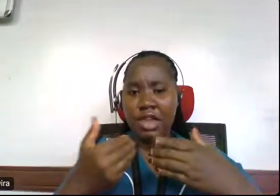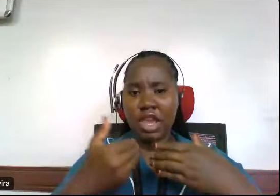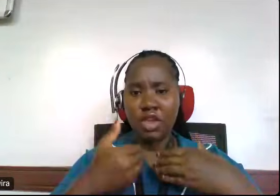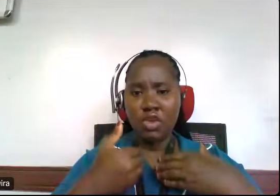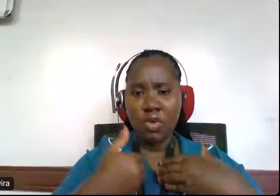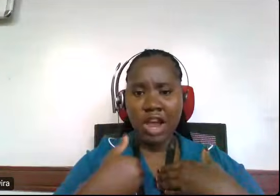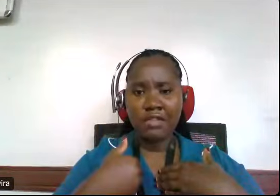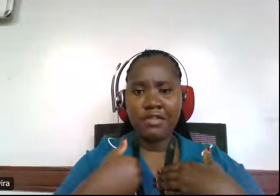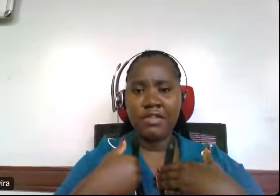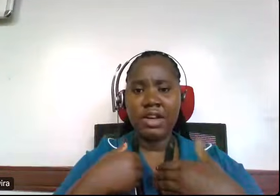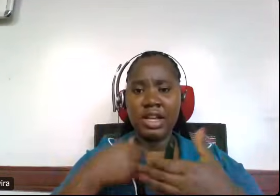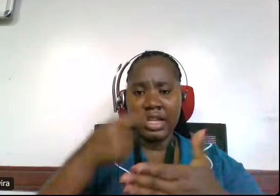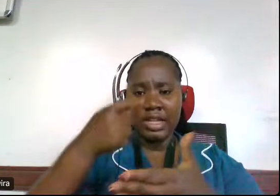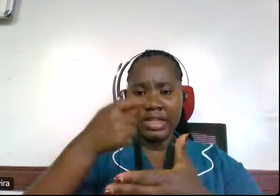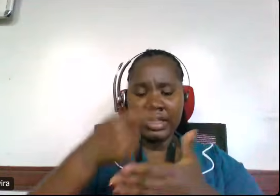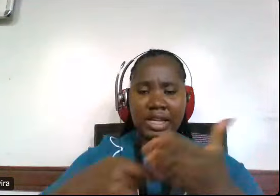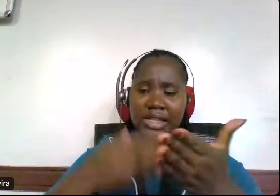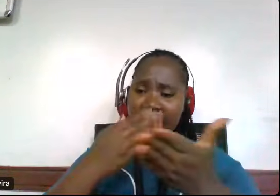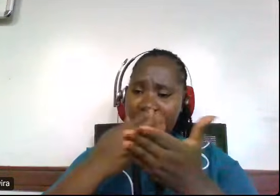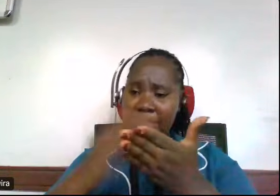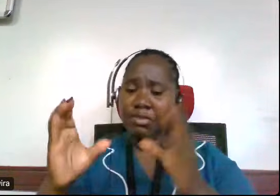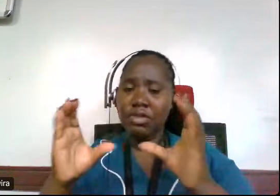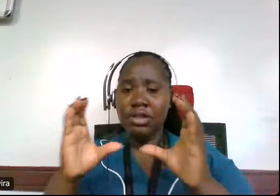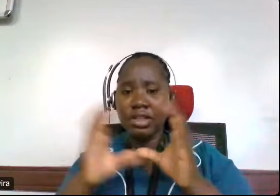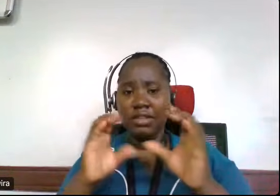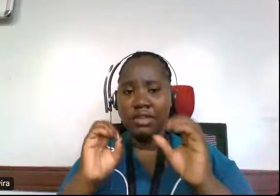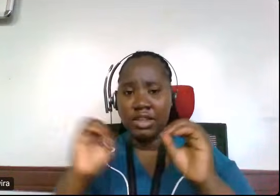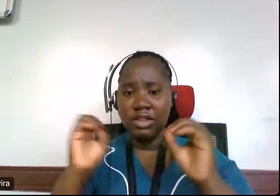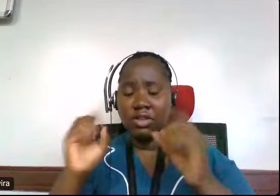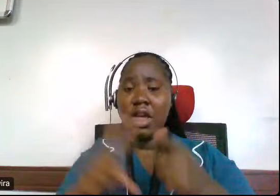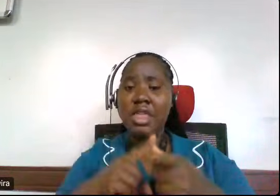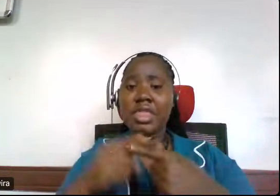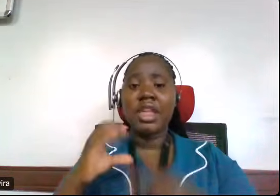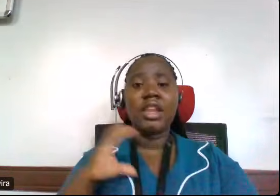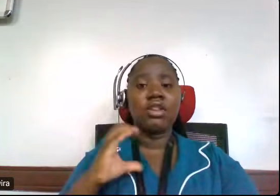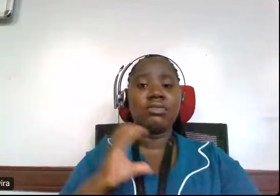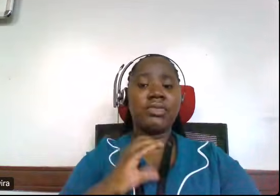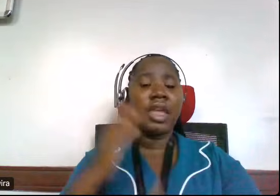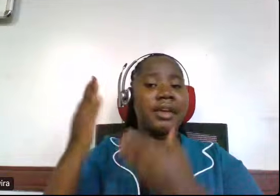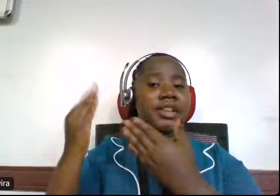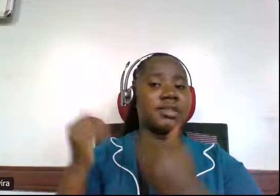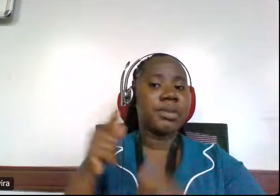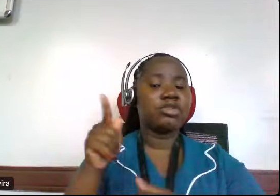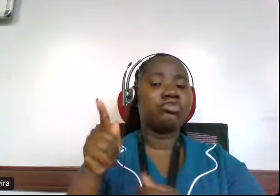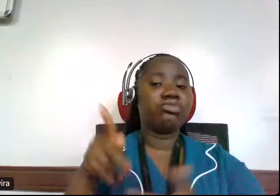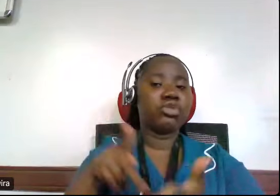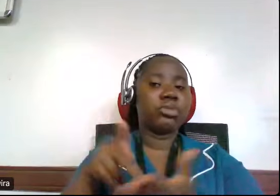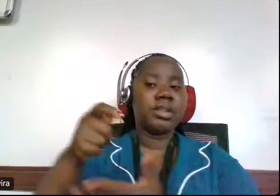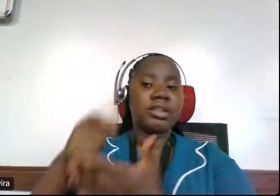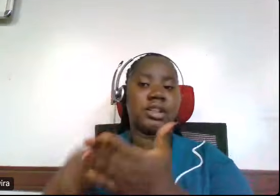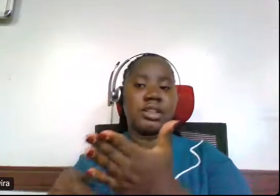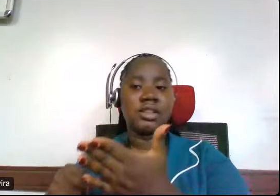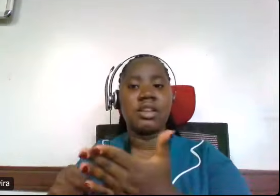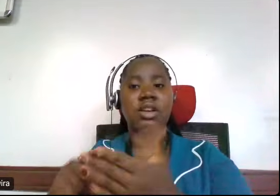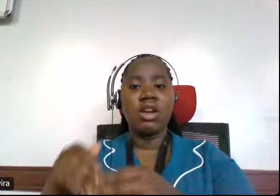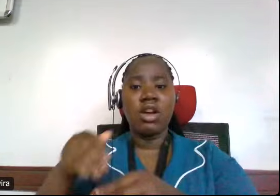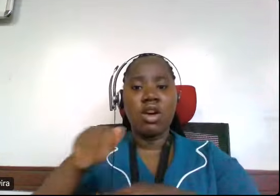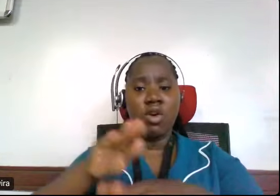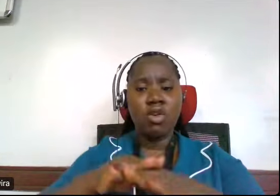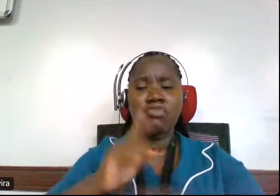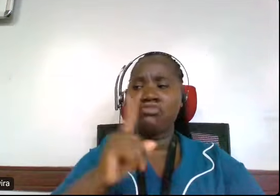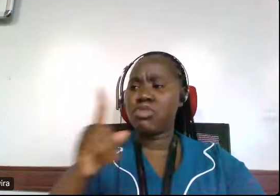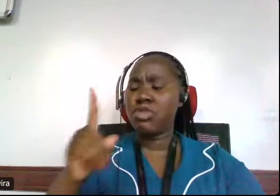income tax exemption certificate, then the commissioner will expect them to pay taxes on those rental